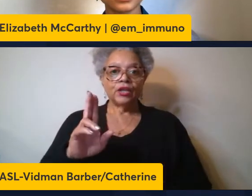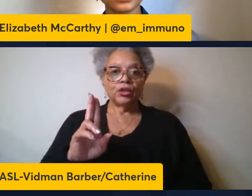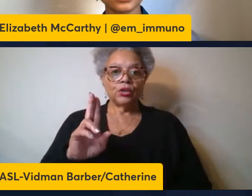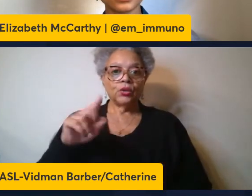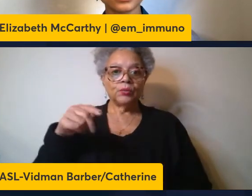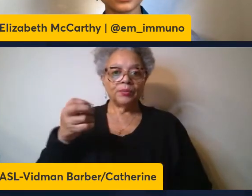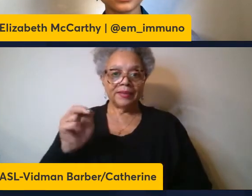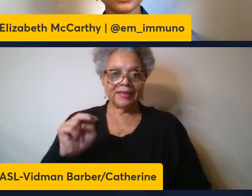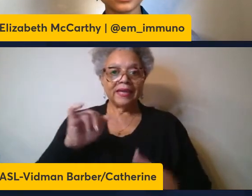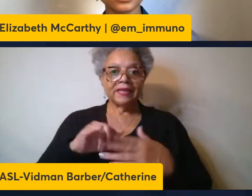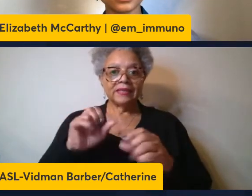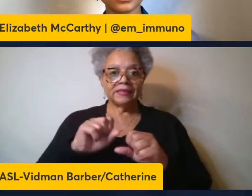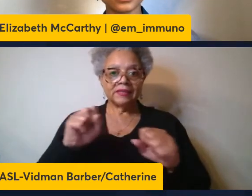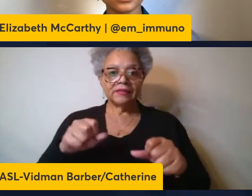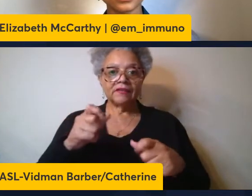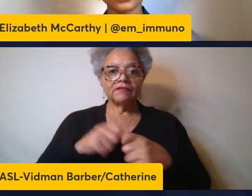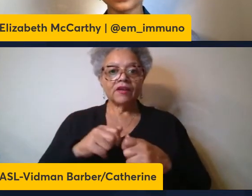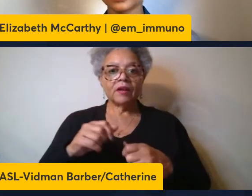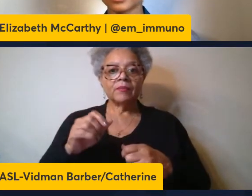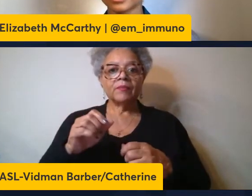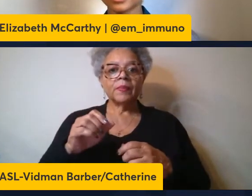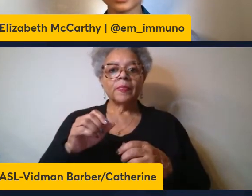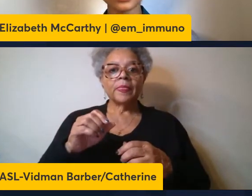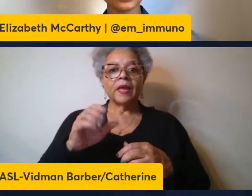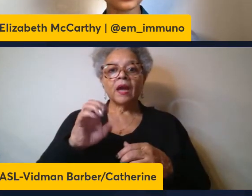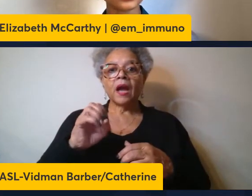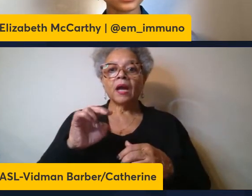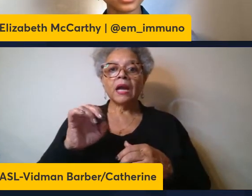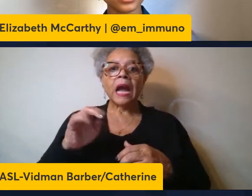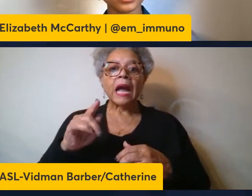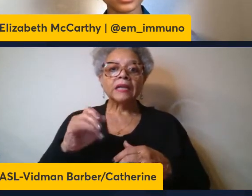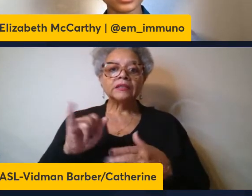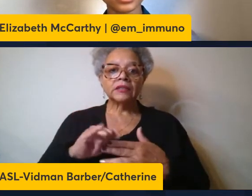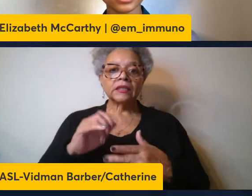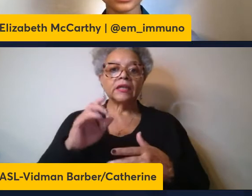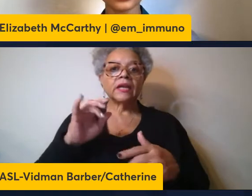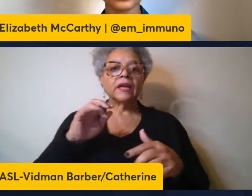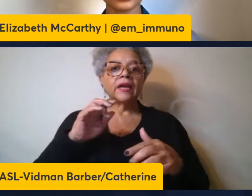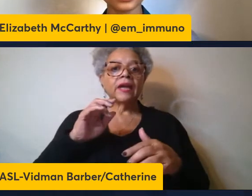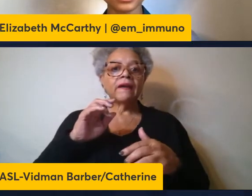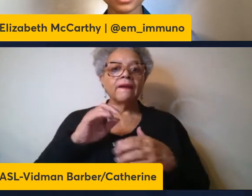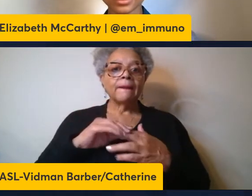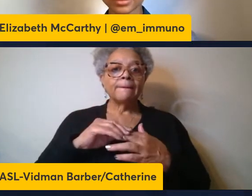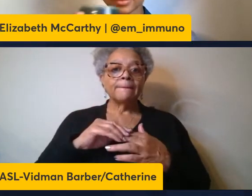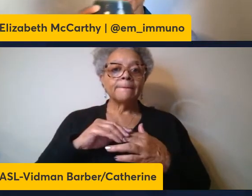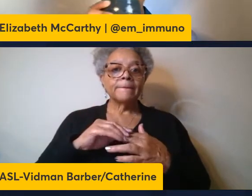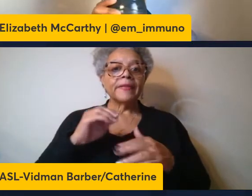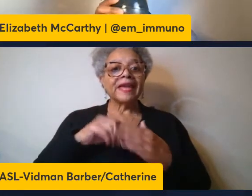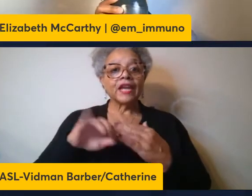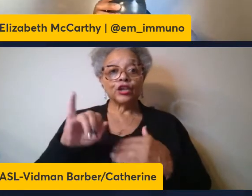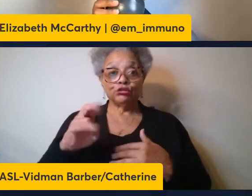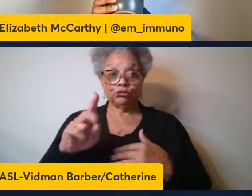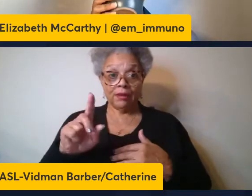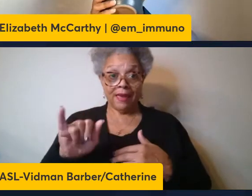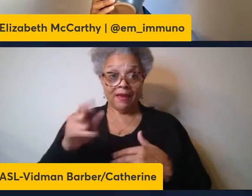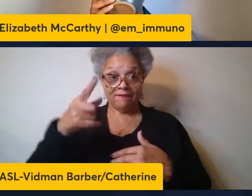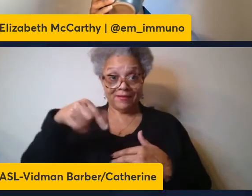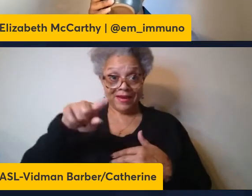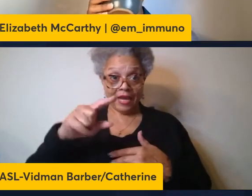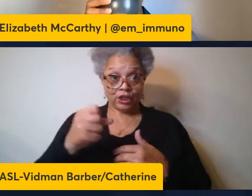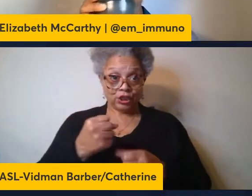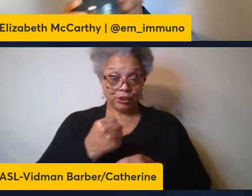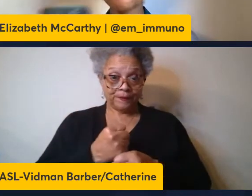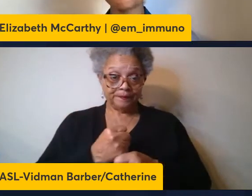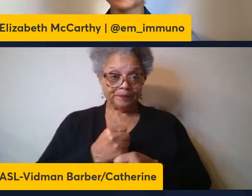the Systems Pharmacology and Translational Therapeutics Department that I'll start in July next year. And